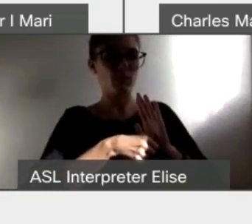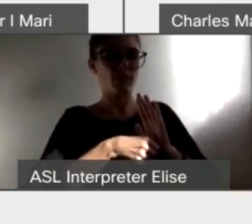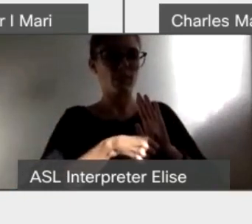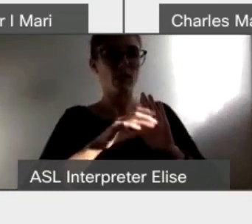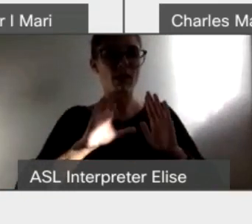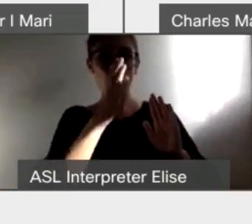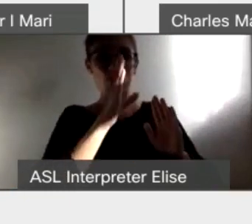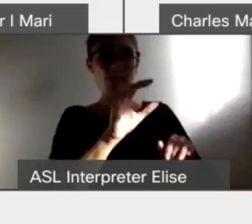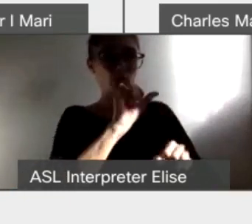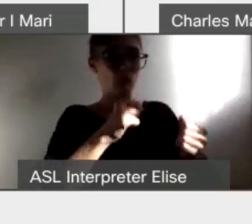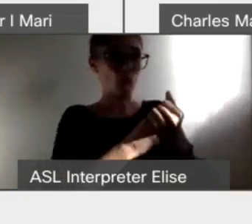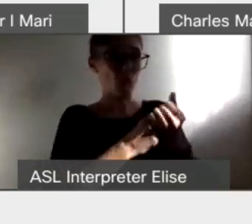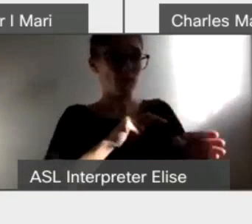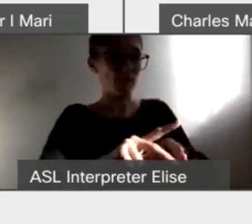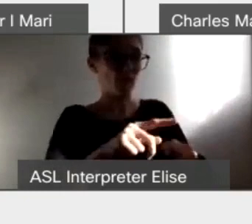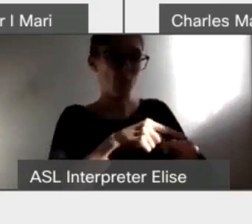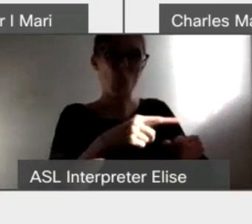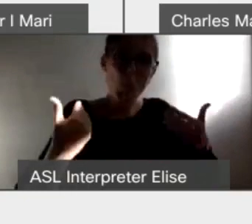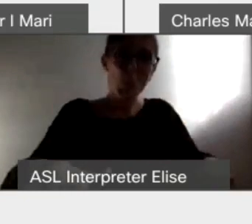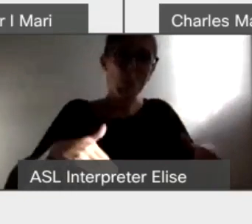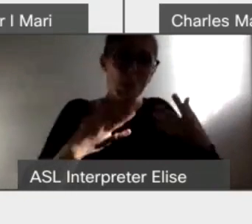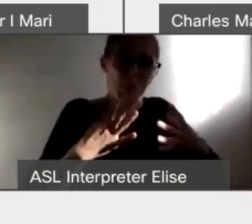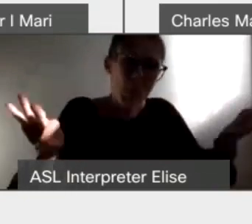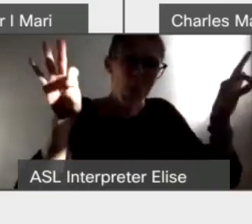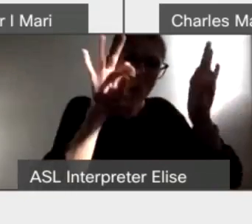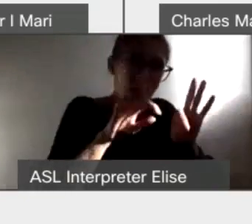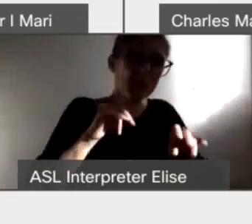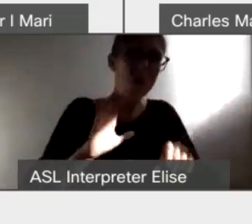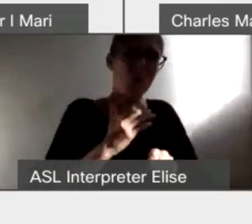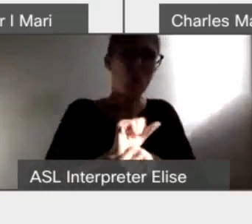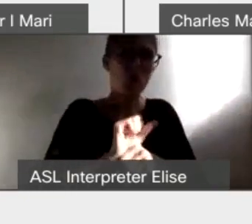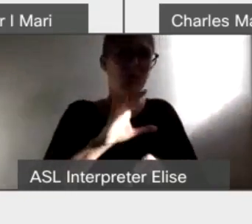support professionals are, and to take what was a growing and